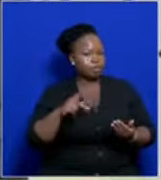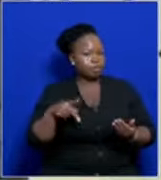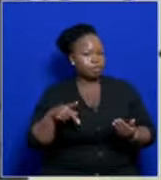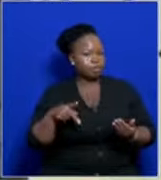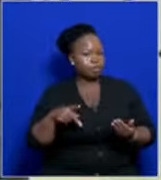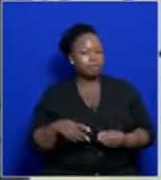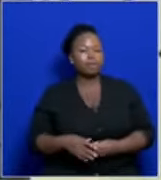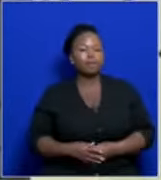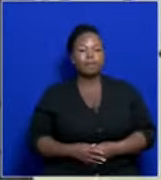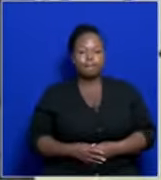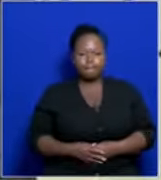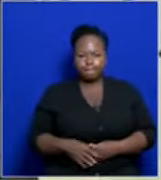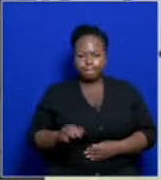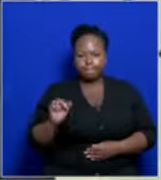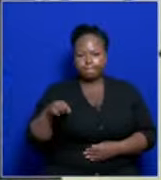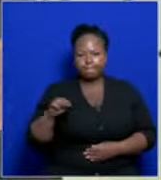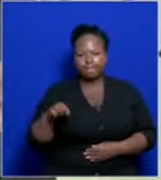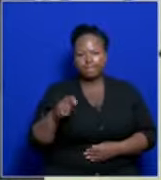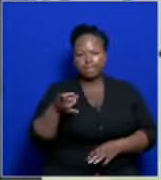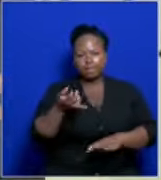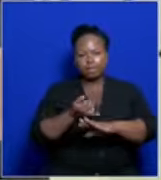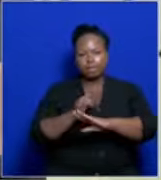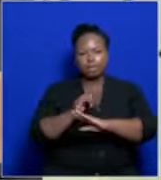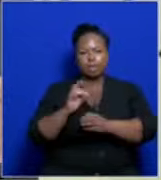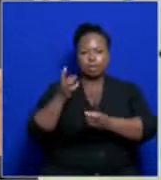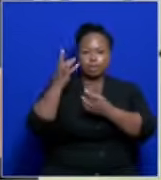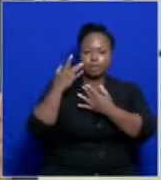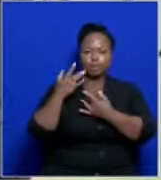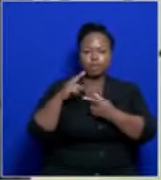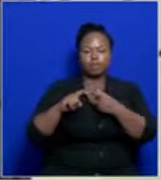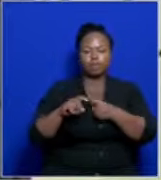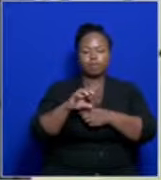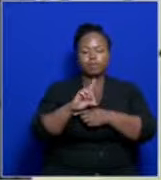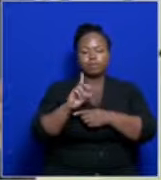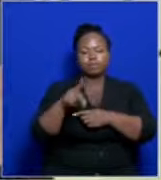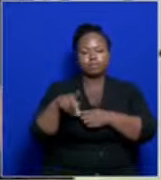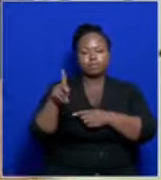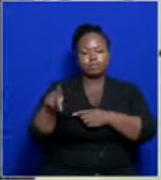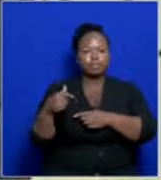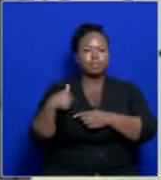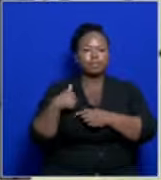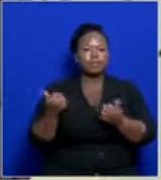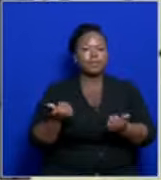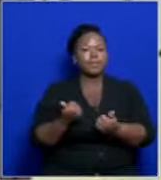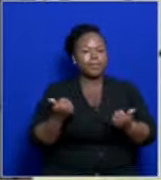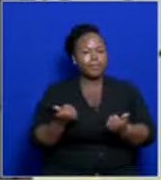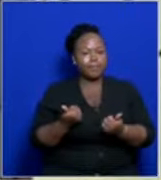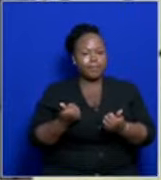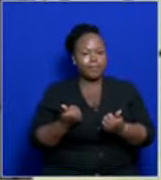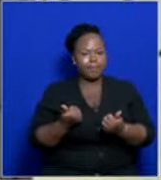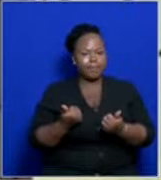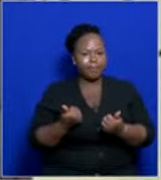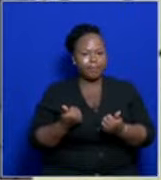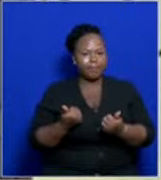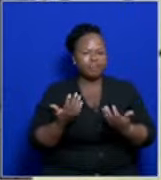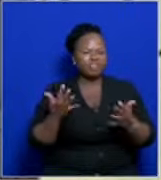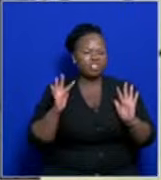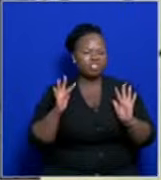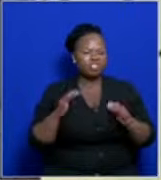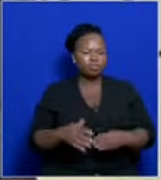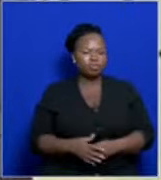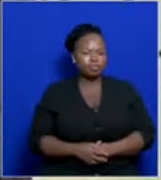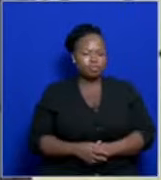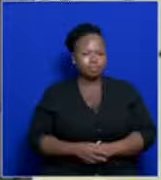this was an early directive from DPP. I already dealt with all of this. So it